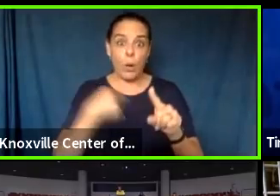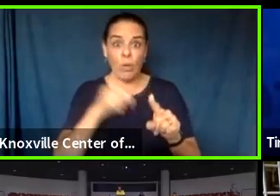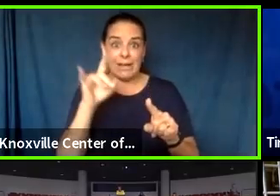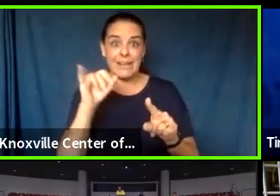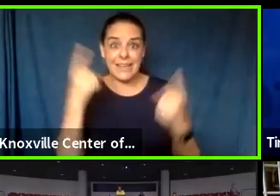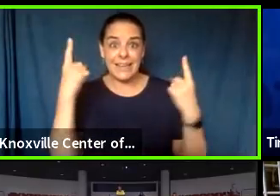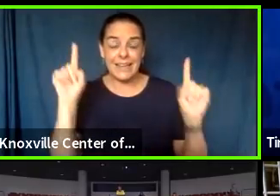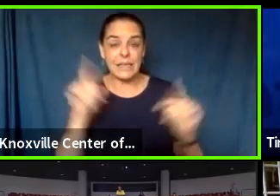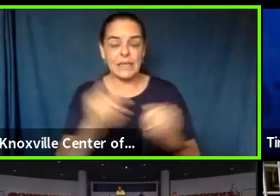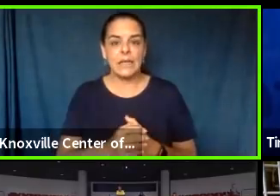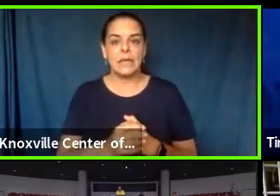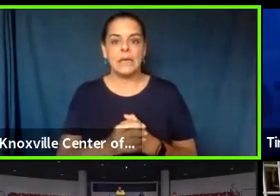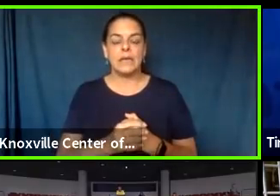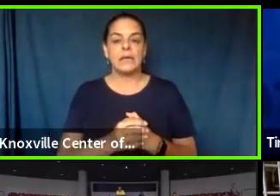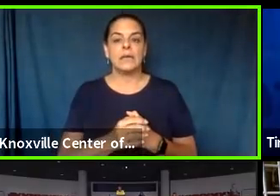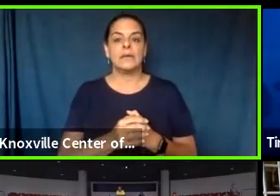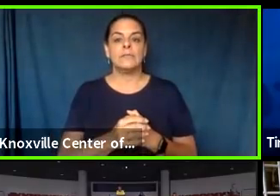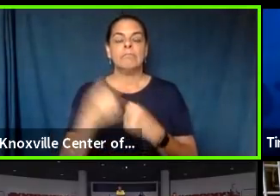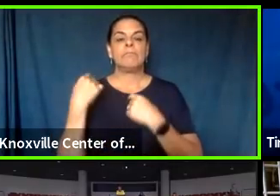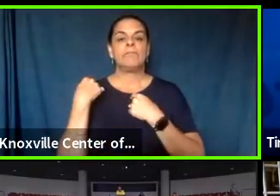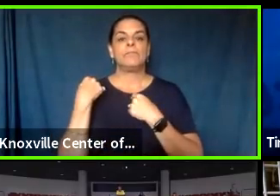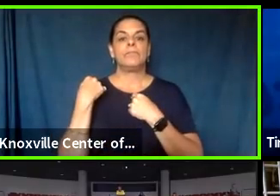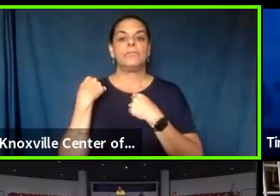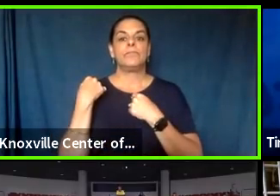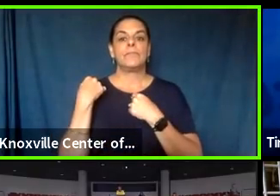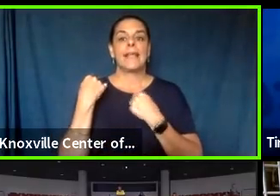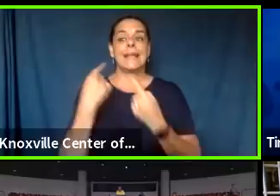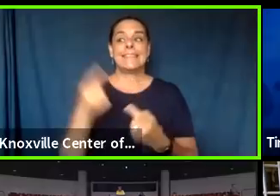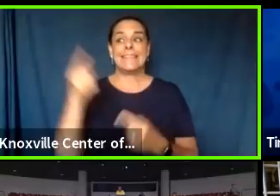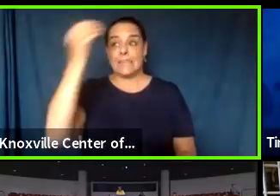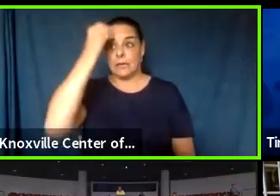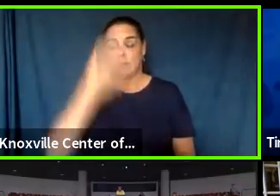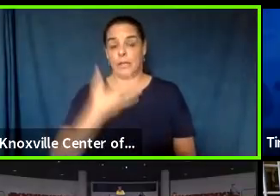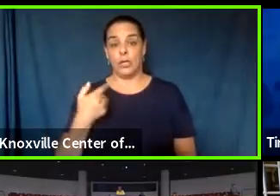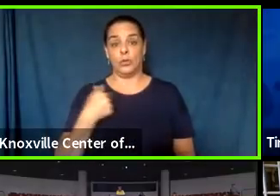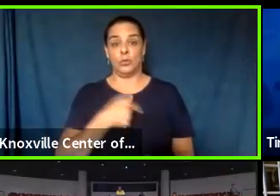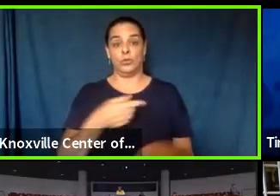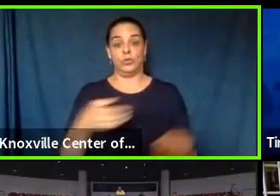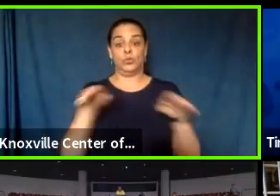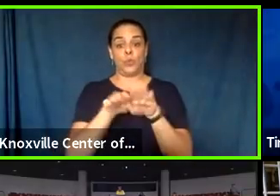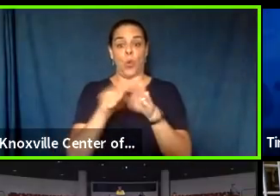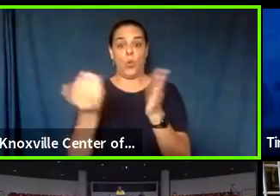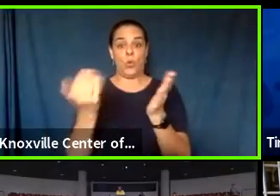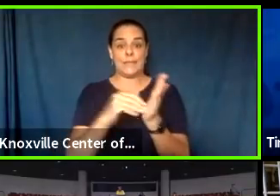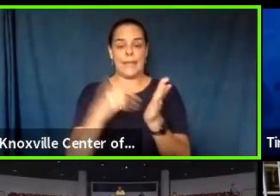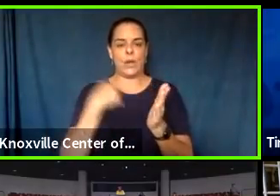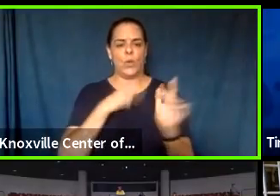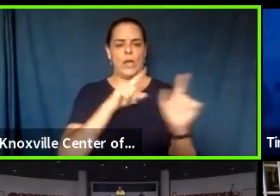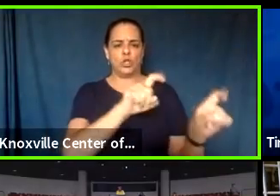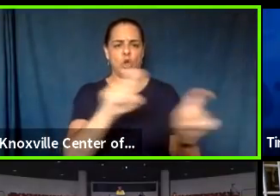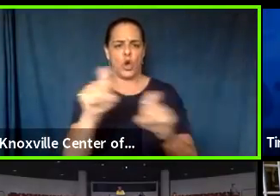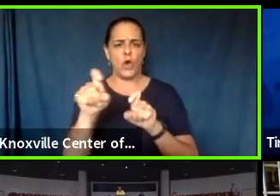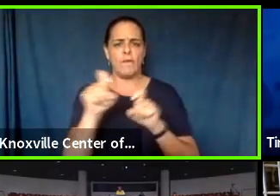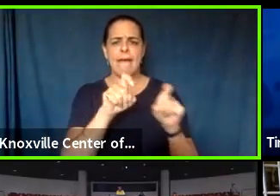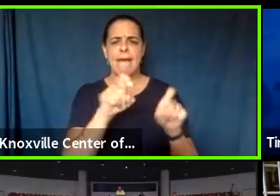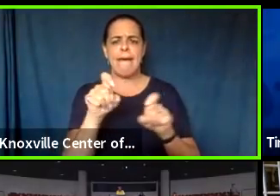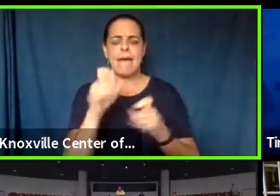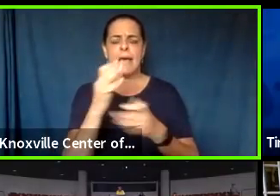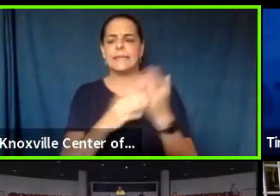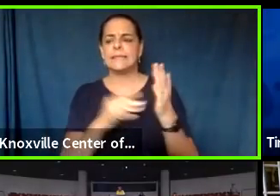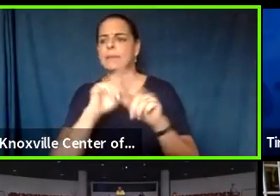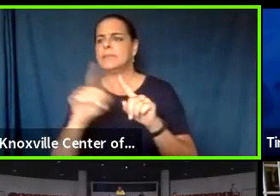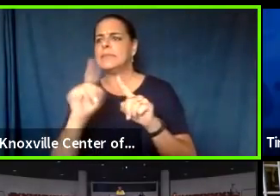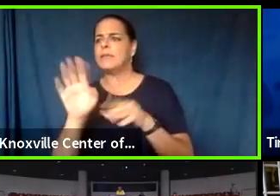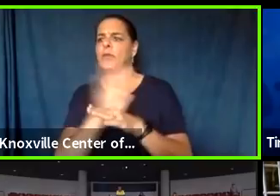able to shut down again, since we were told to shut down, we surveyed and did some reconnaissance of